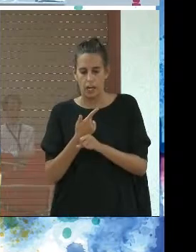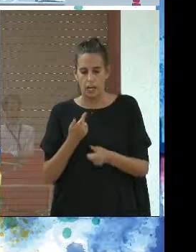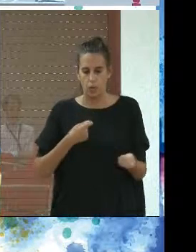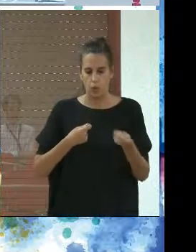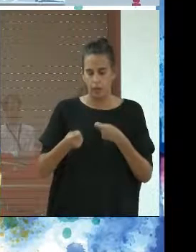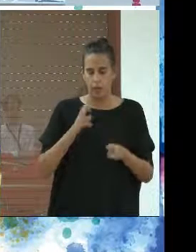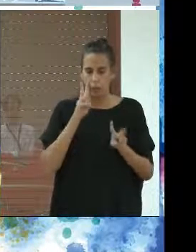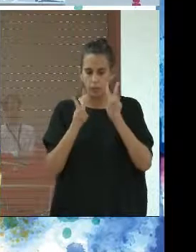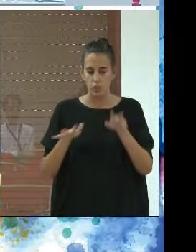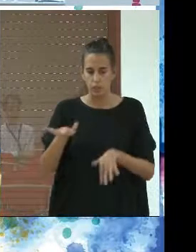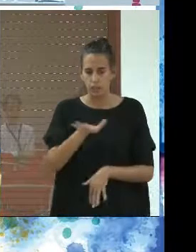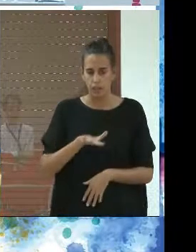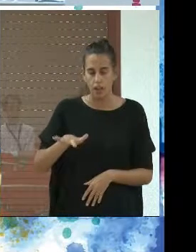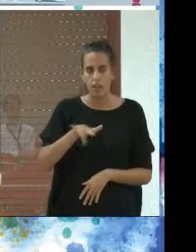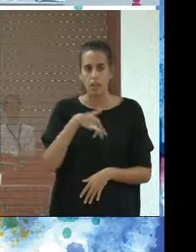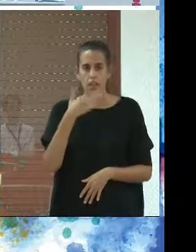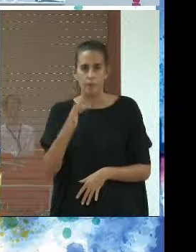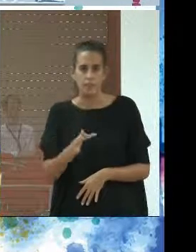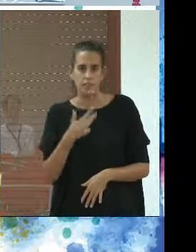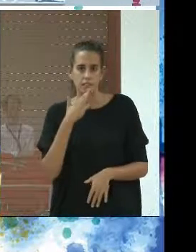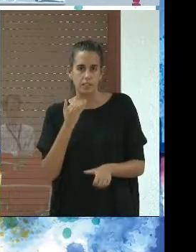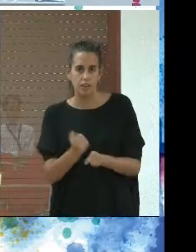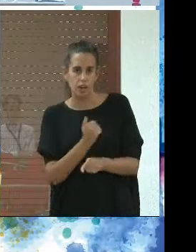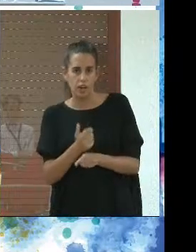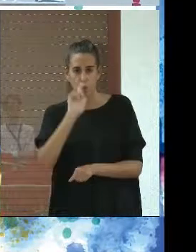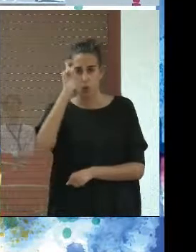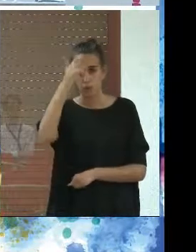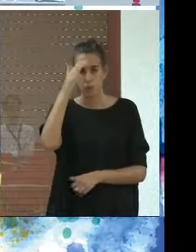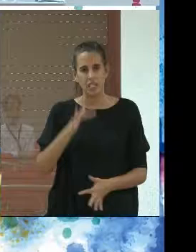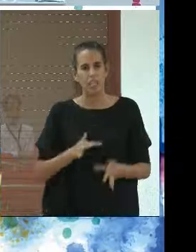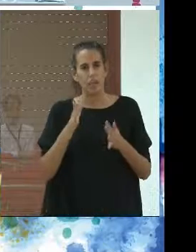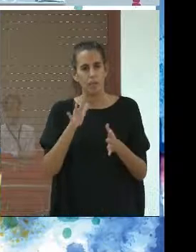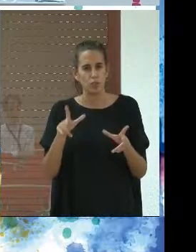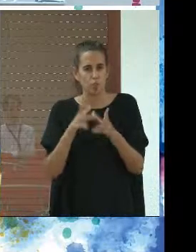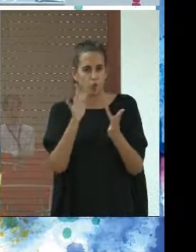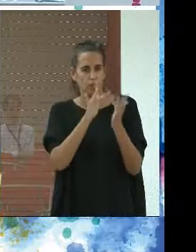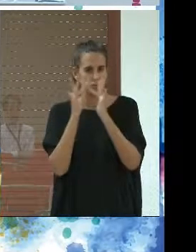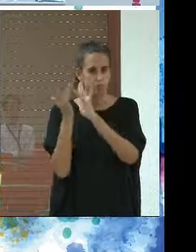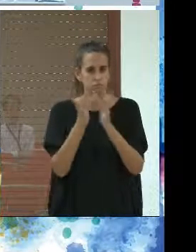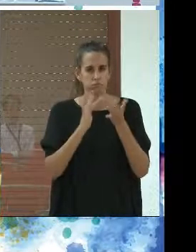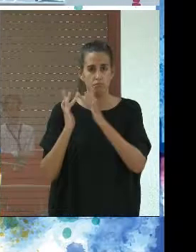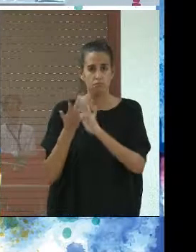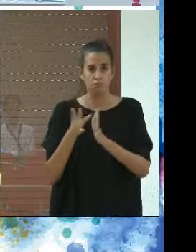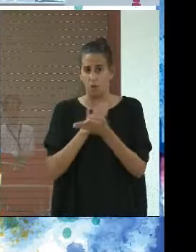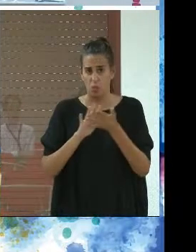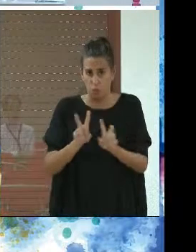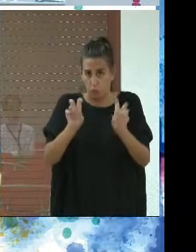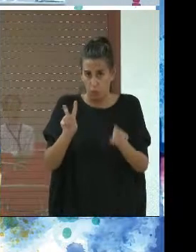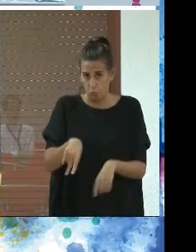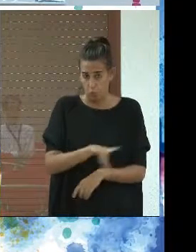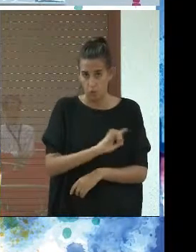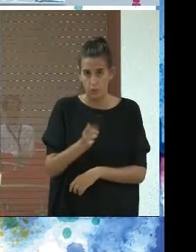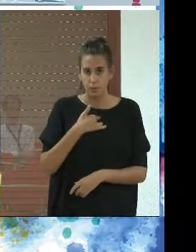not only working with their psychometricity, not only working with concepts, but they have